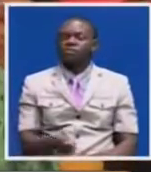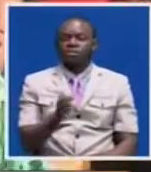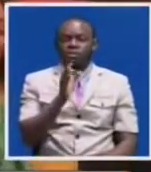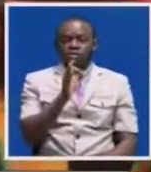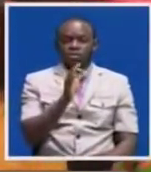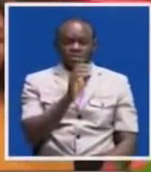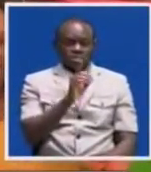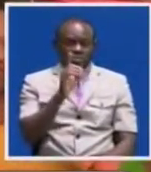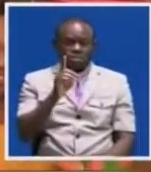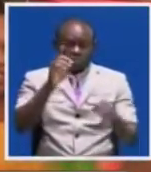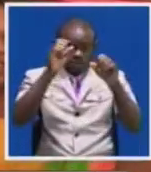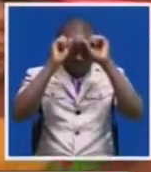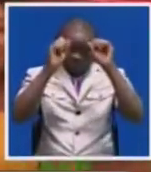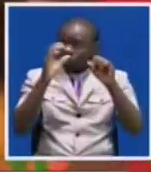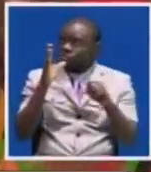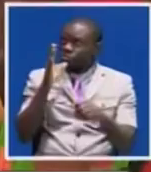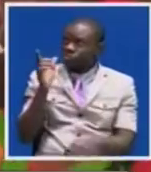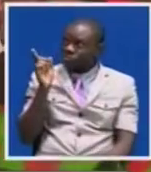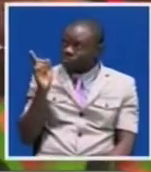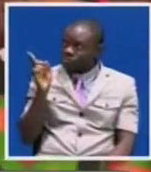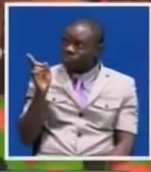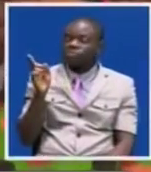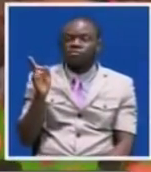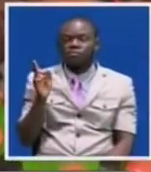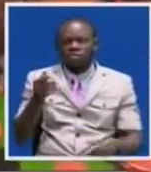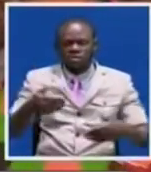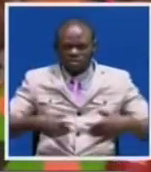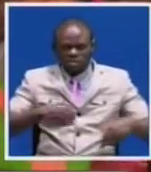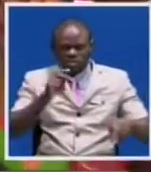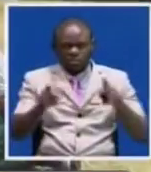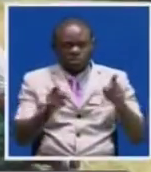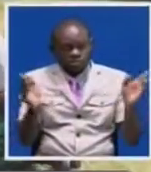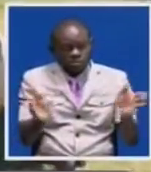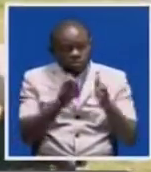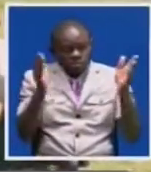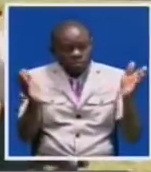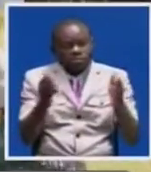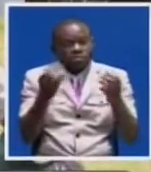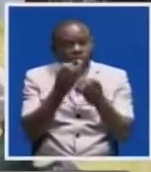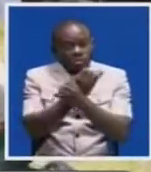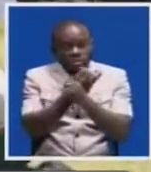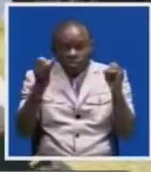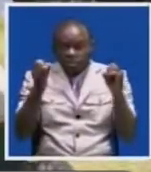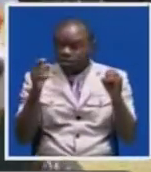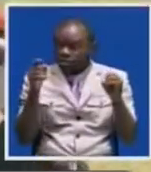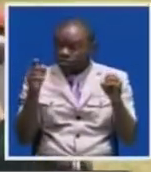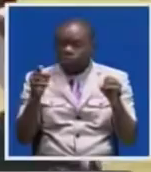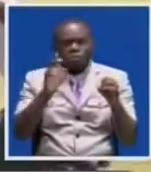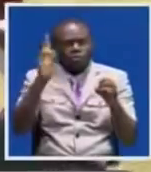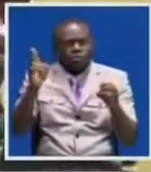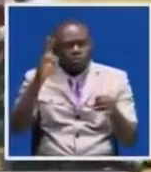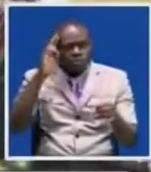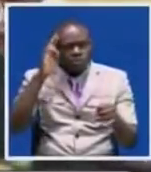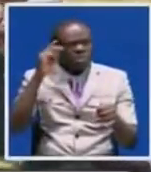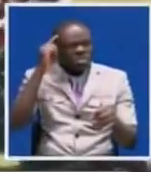Development FTD President Edith Nawakwi has urged young people to use the Independence Day celebrations to reflect on their lives. She